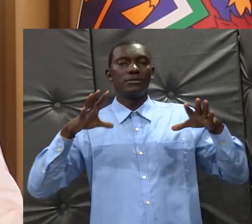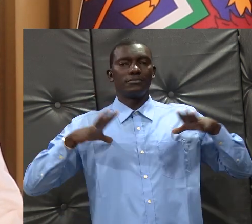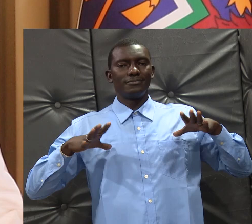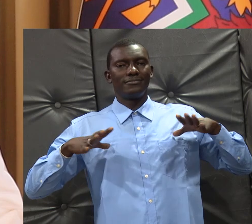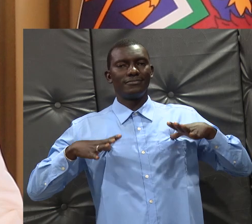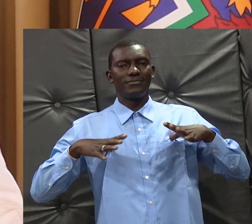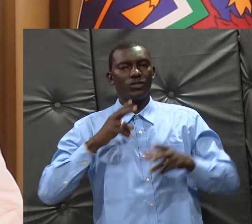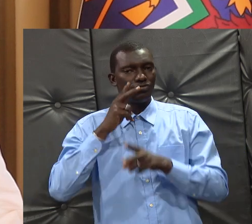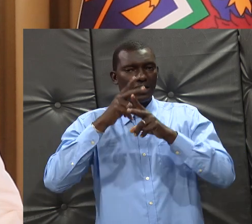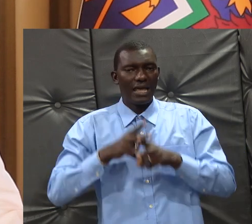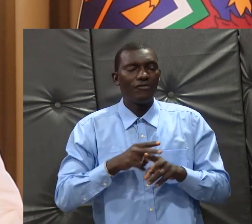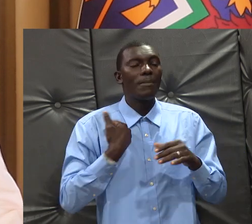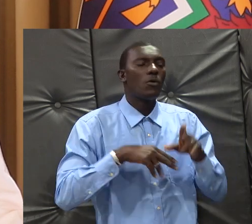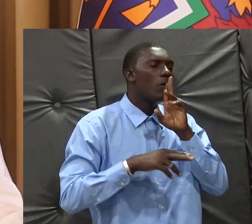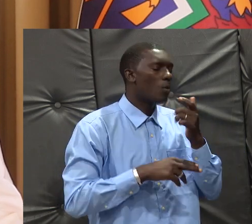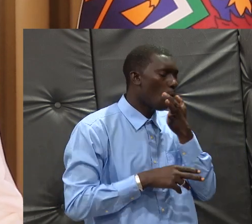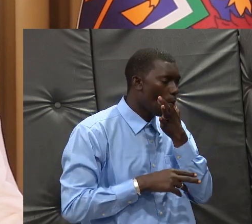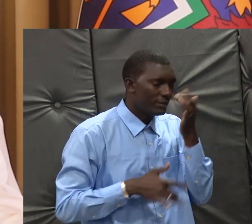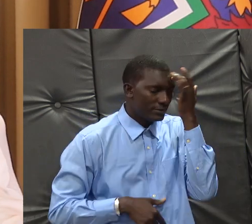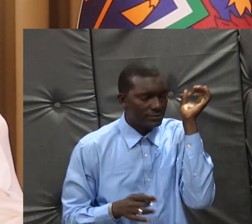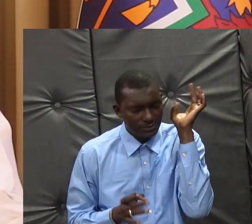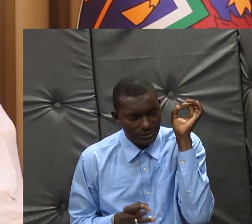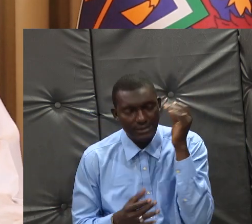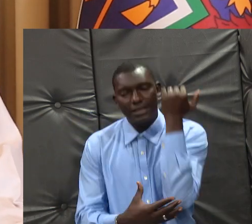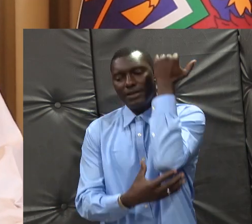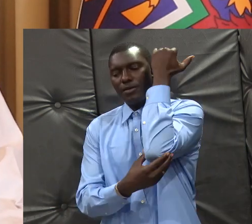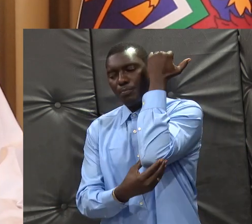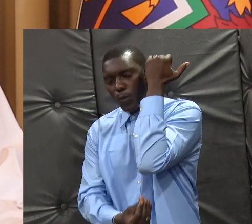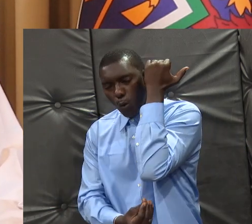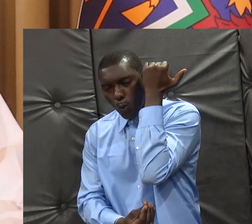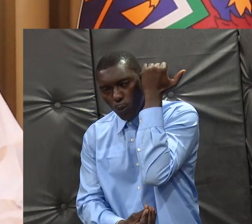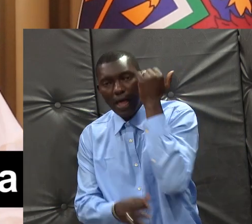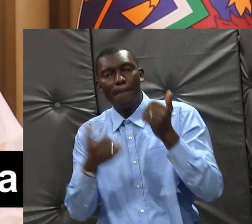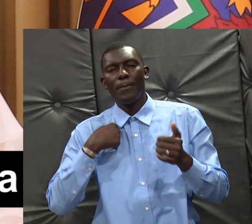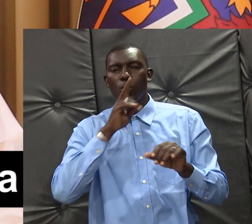the sick, the poor, and all those in need of love